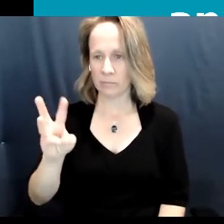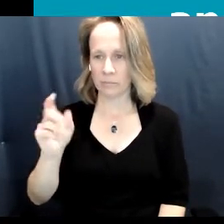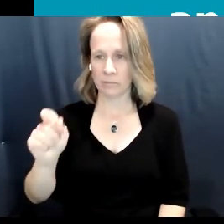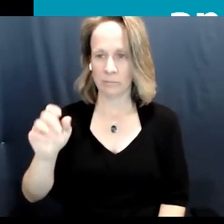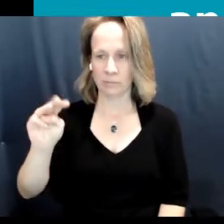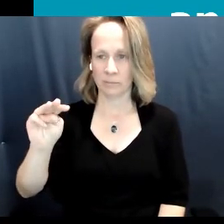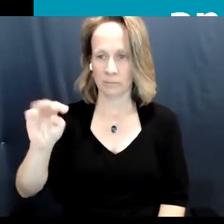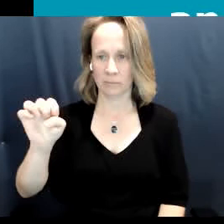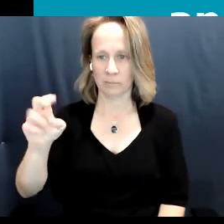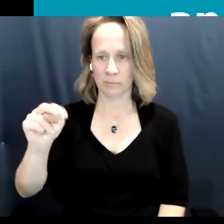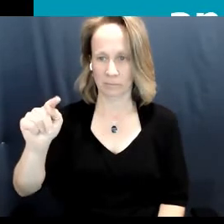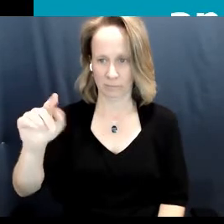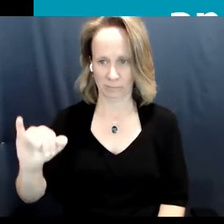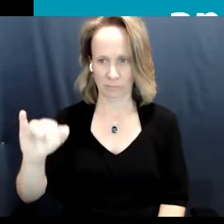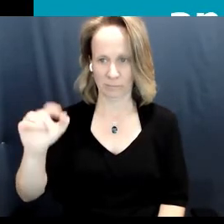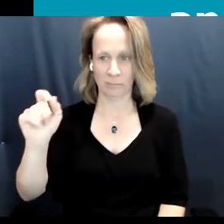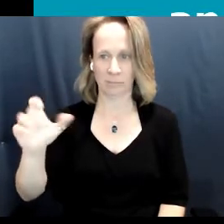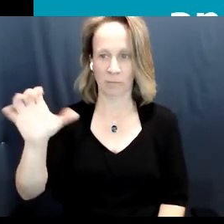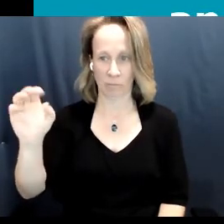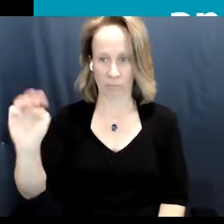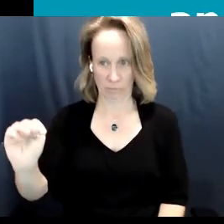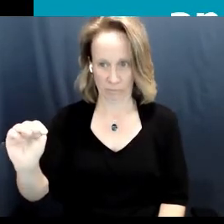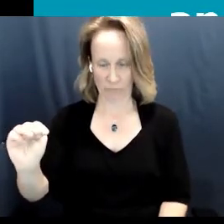www.menti.com and then type in the code